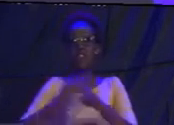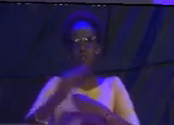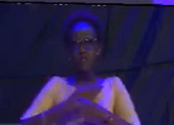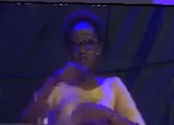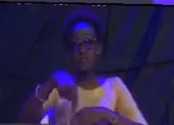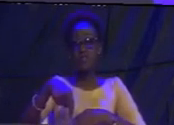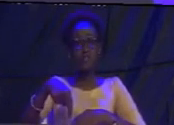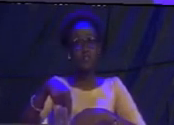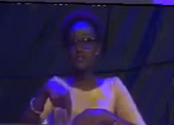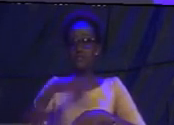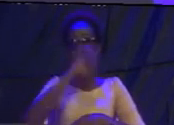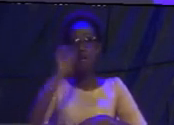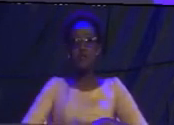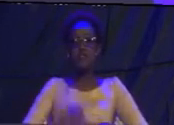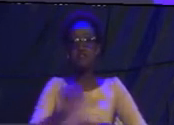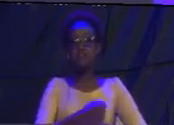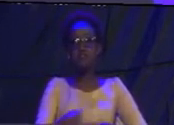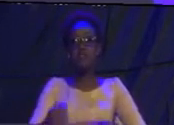the courage to invest their money in